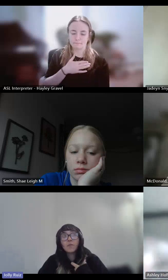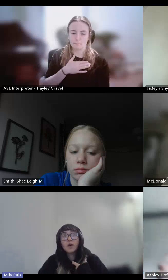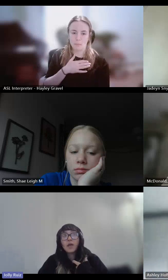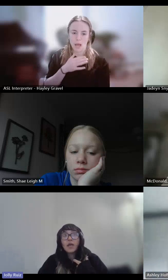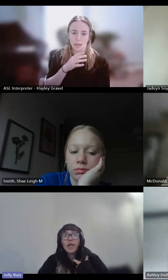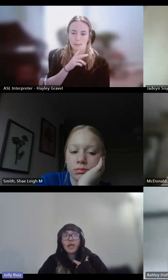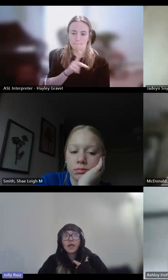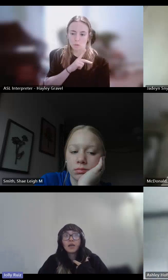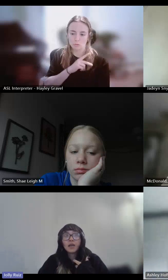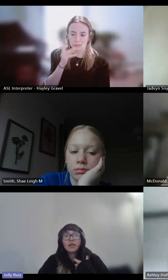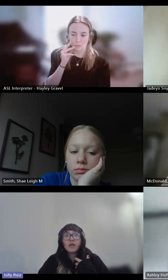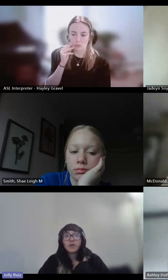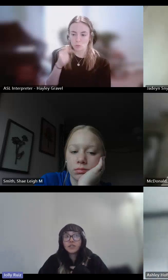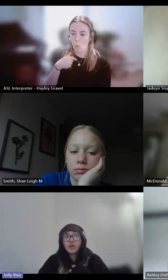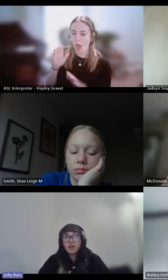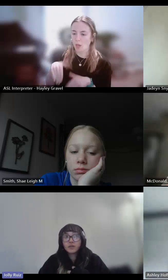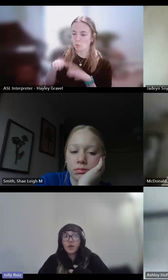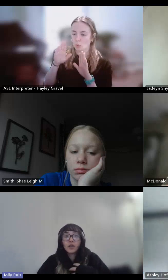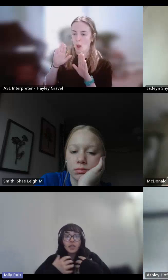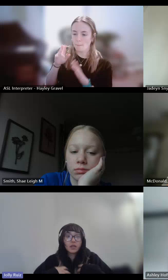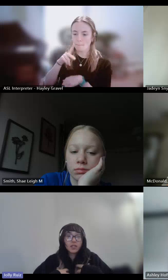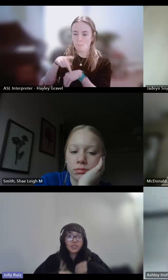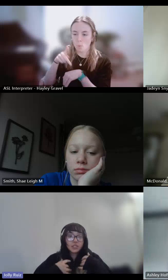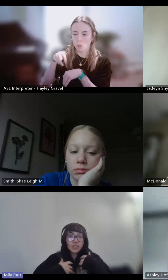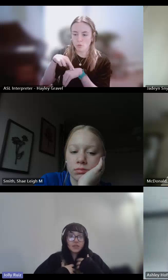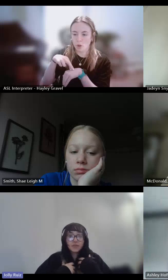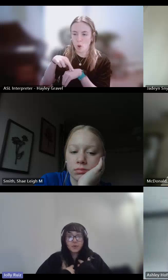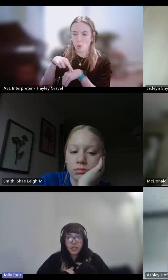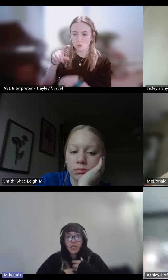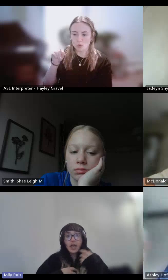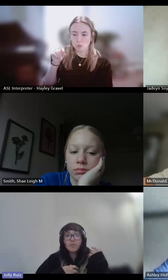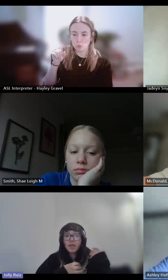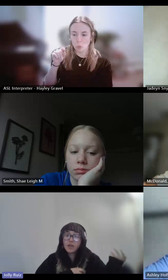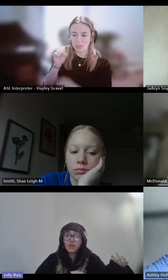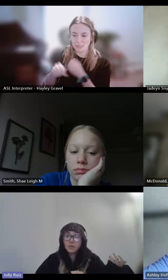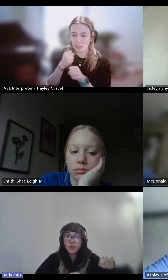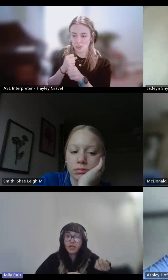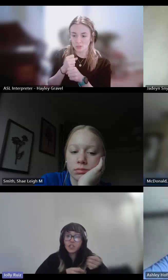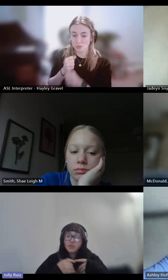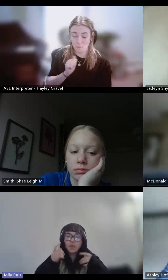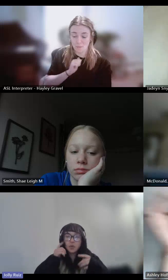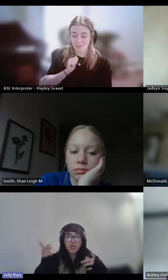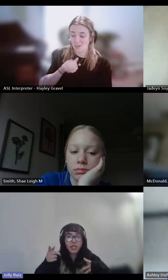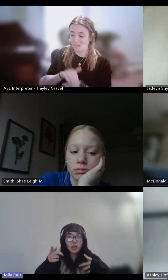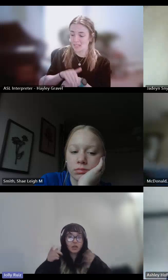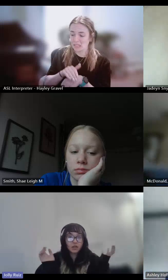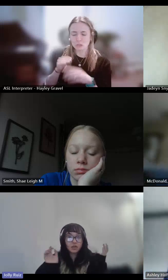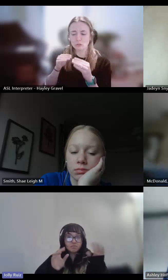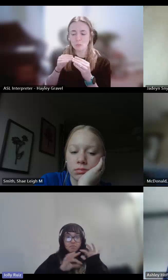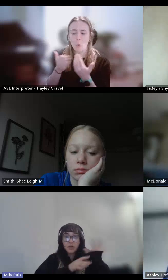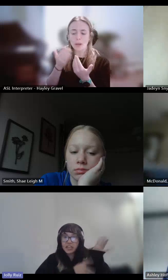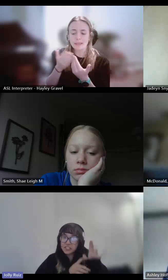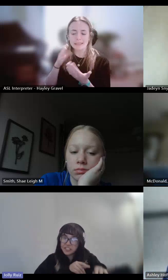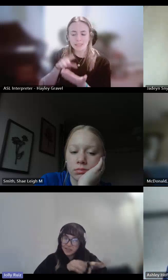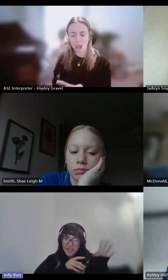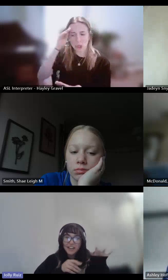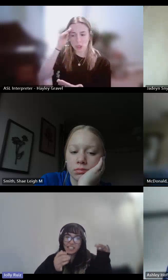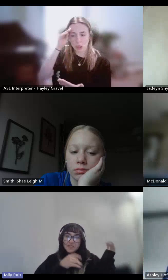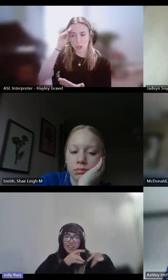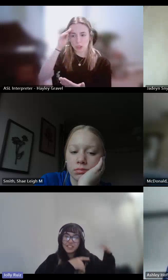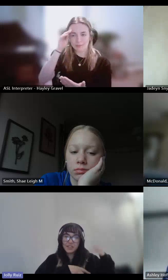years. And the reason I think why English is easy for me and maybe other Puerto Ricans, maybe you want to take a look at the